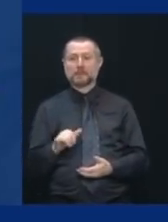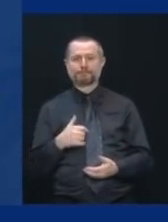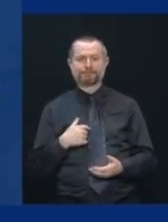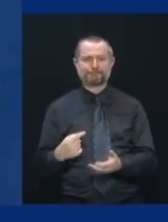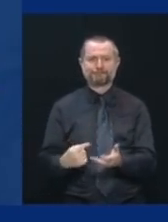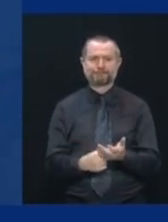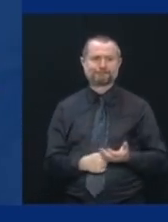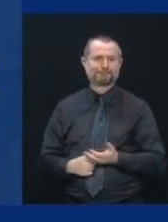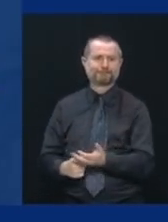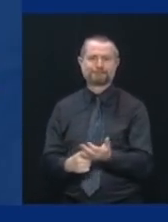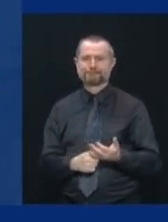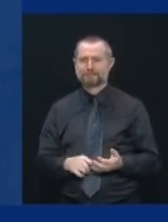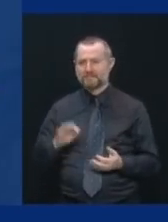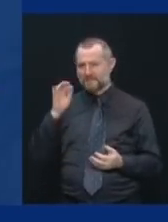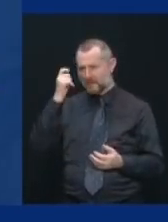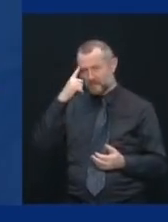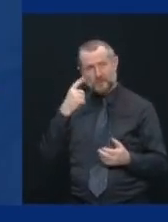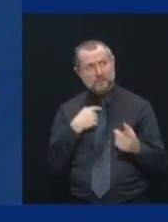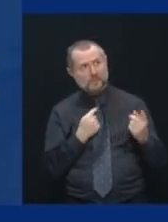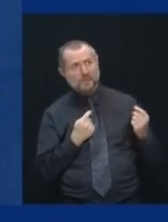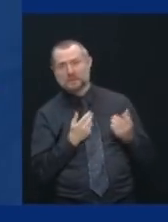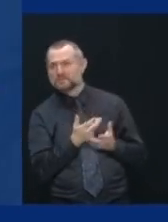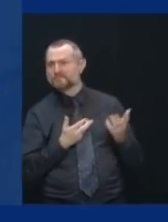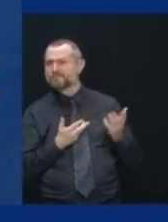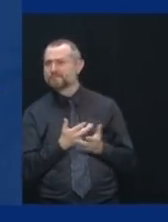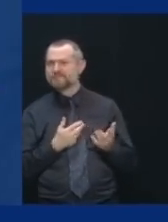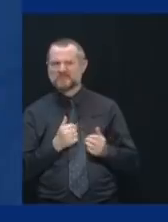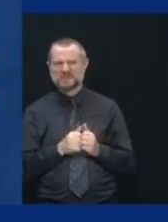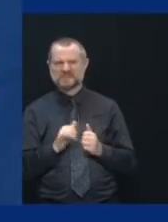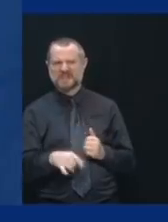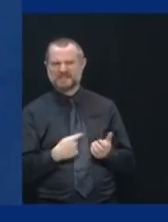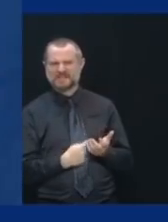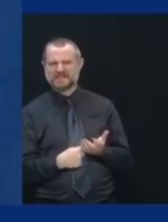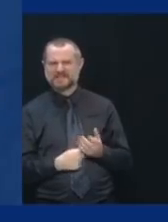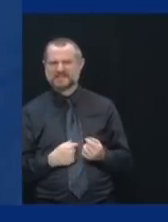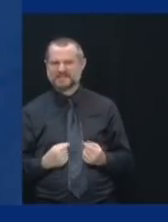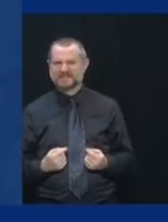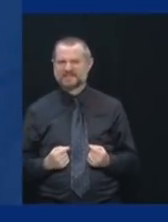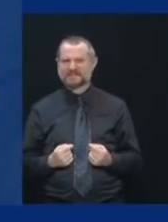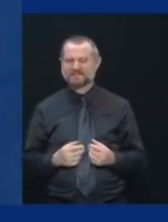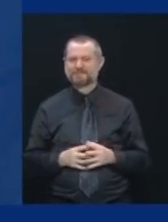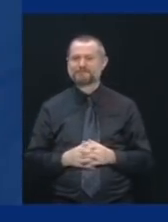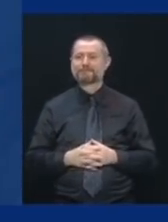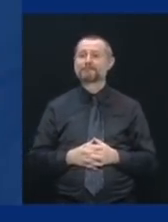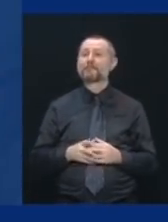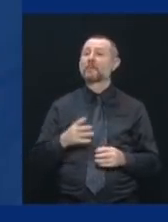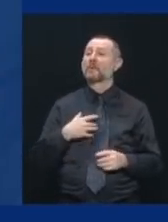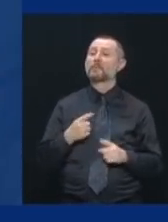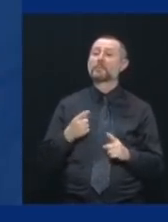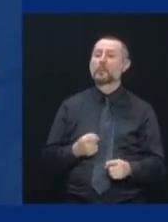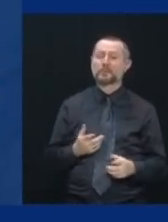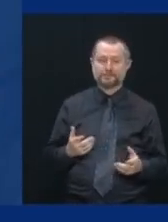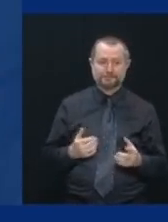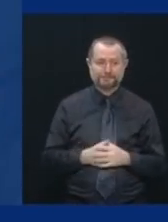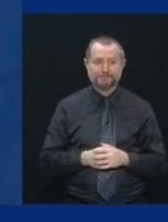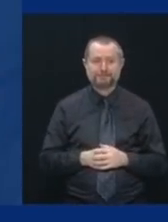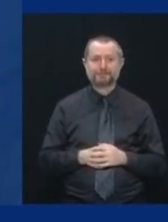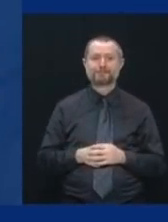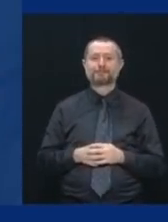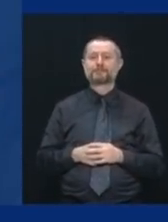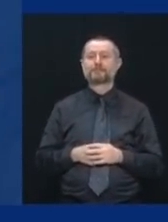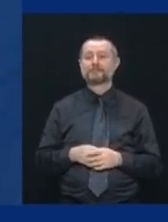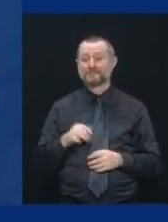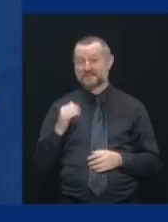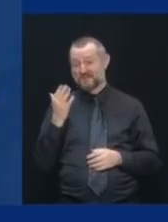working through with the federal government. But the bottom line, which is the bottom line on this slide, you have 15